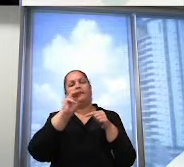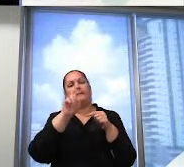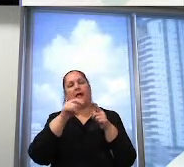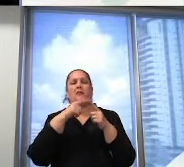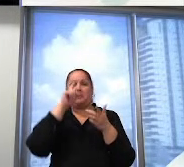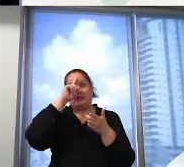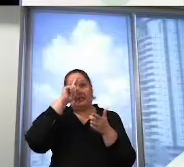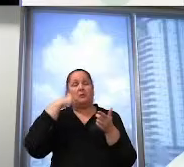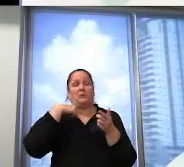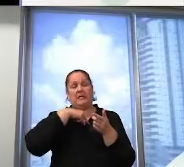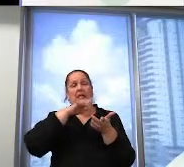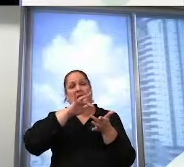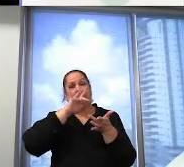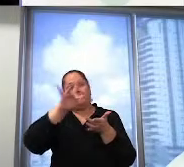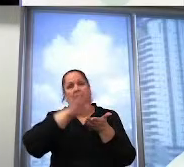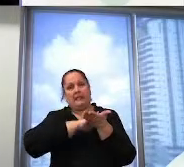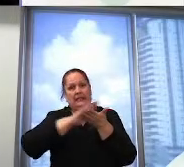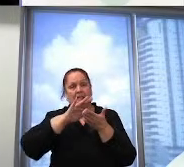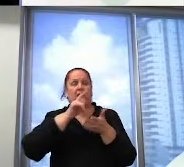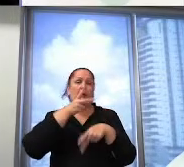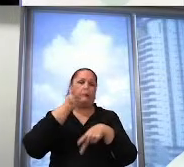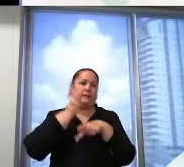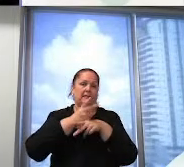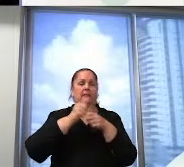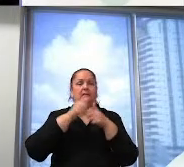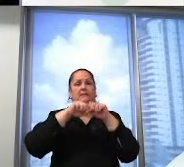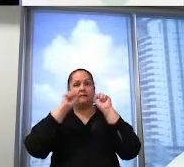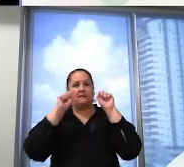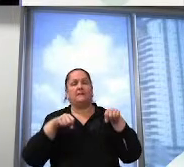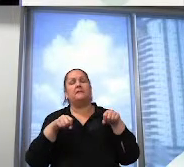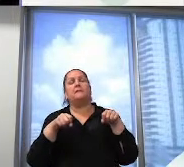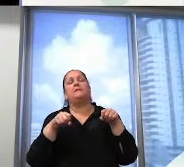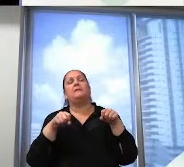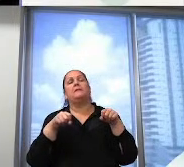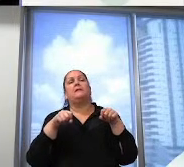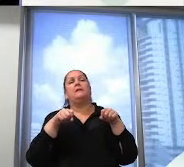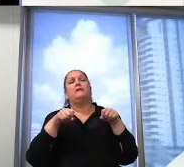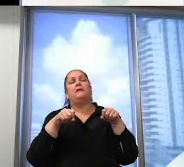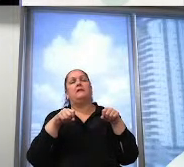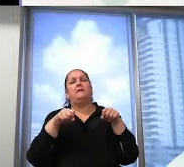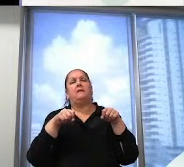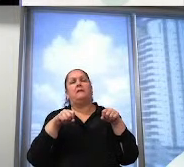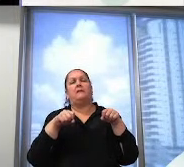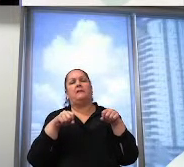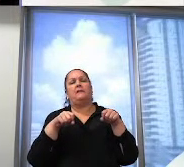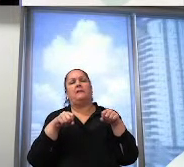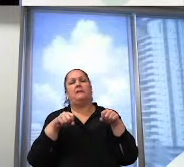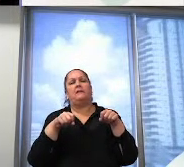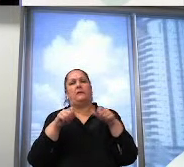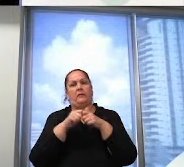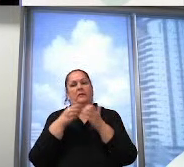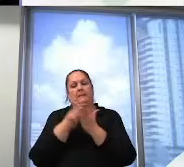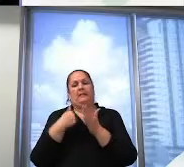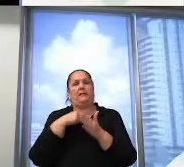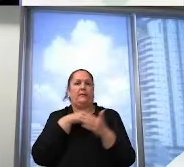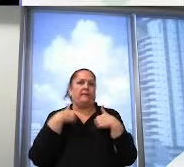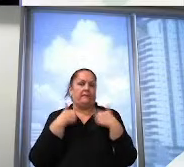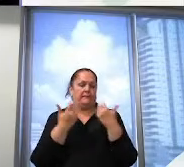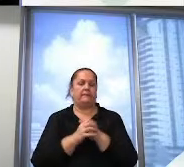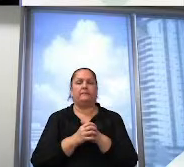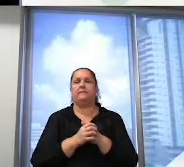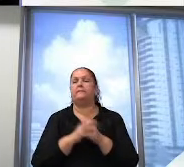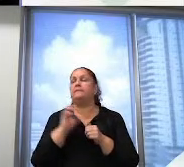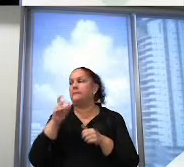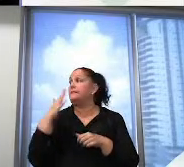many miles we believe we can clear or maintain on the system, and with the dollars that we